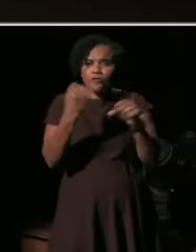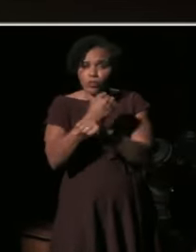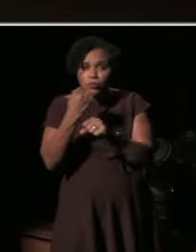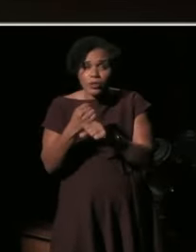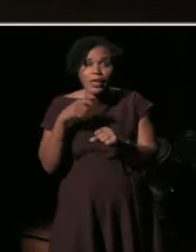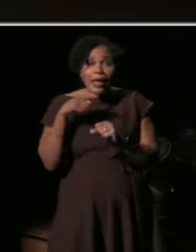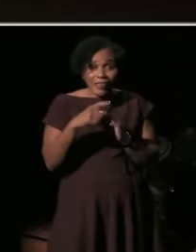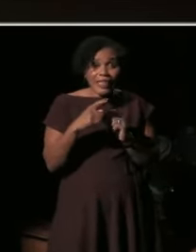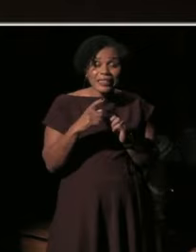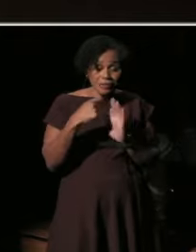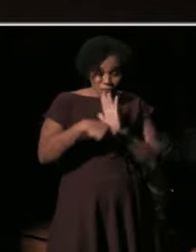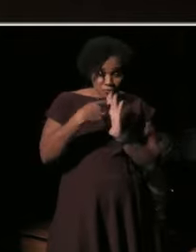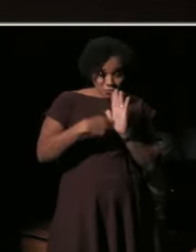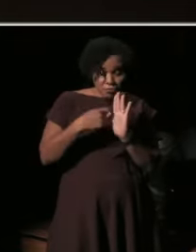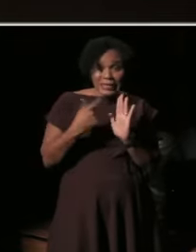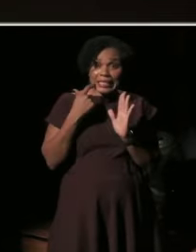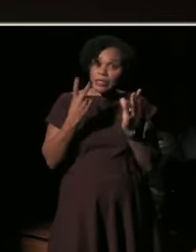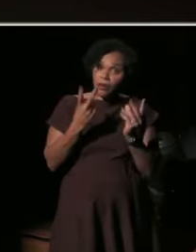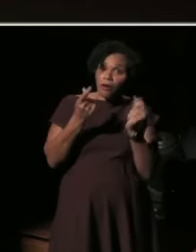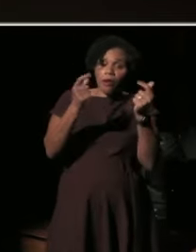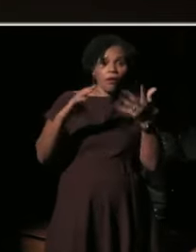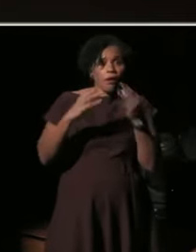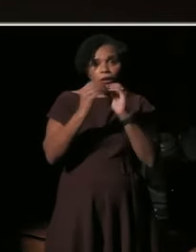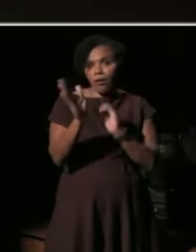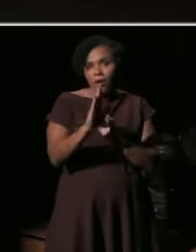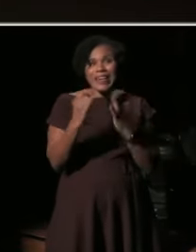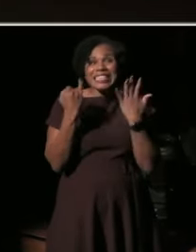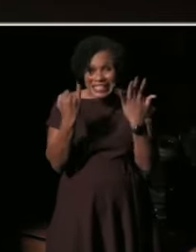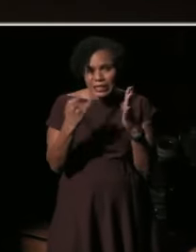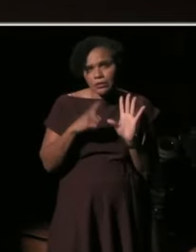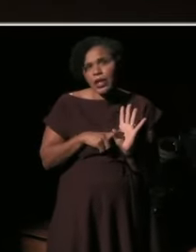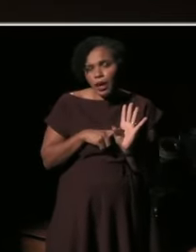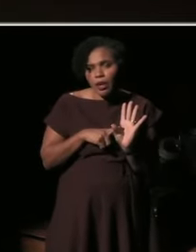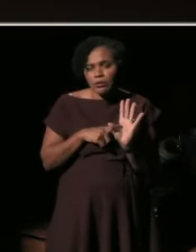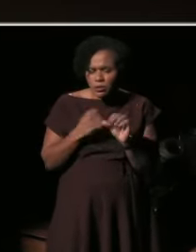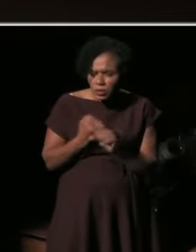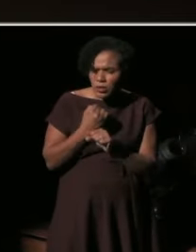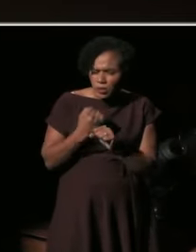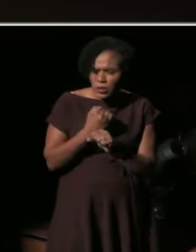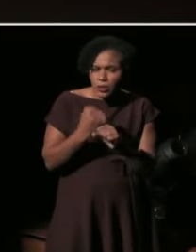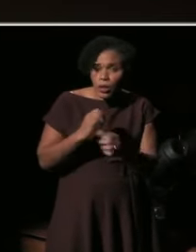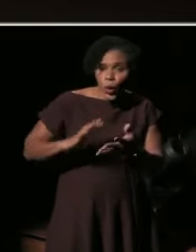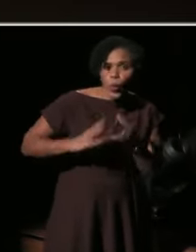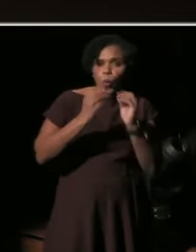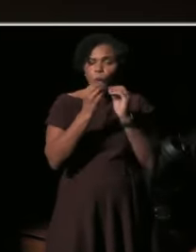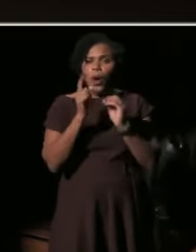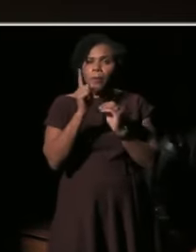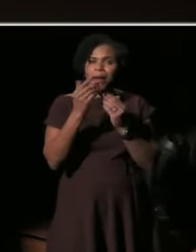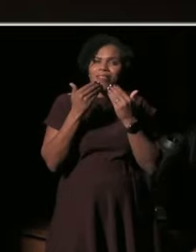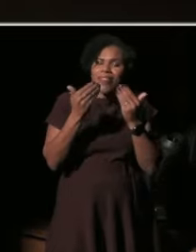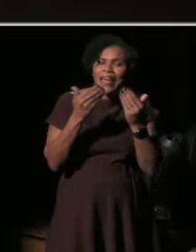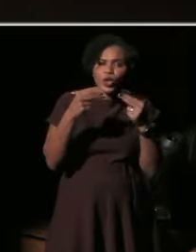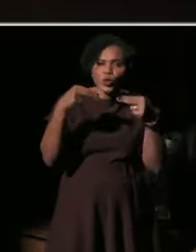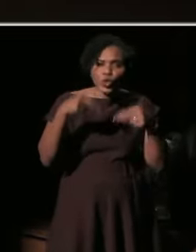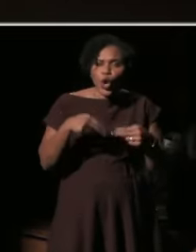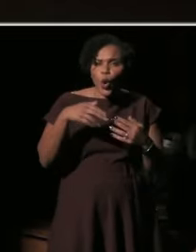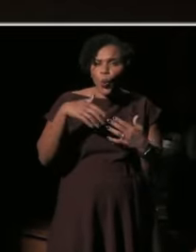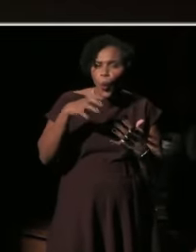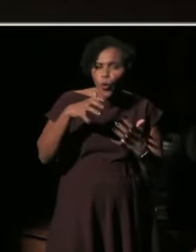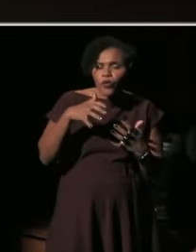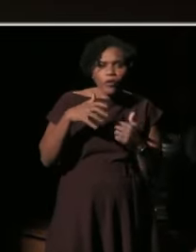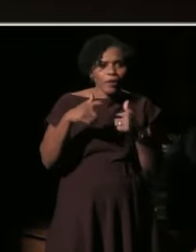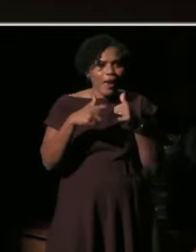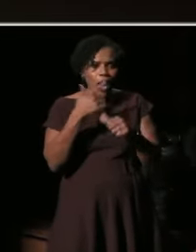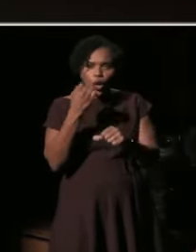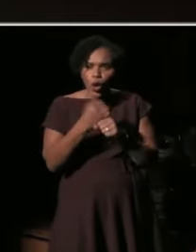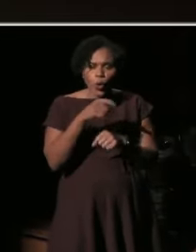took 6 years to make. But most of all, I'd like to thank Dog Wolf. Without Anna Godos and her